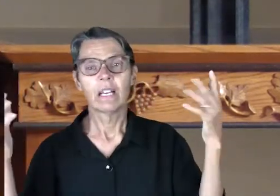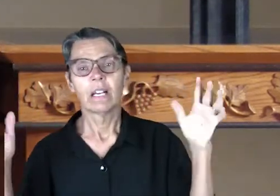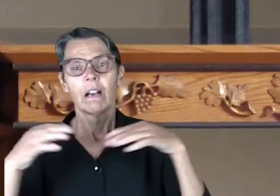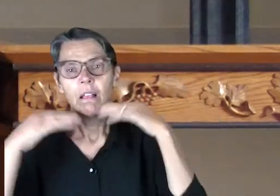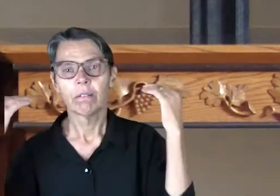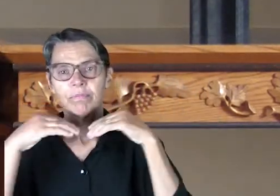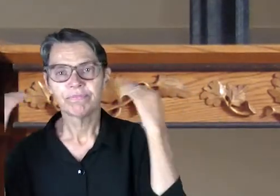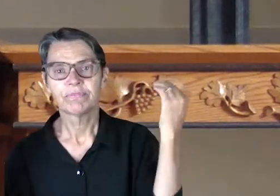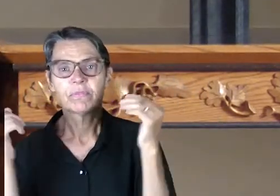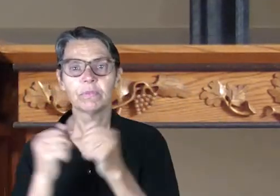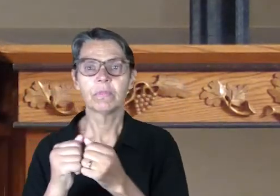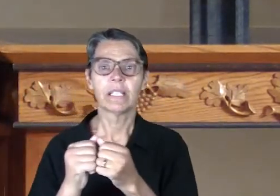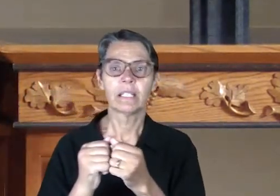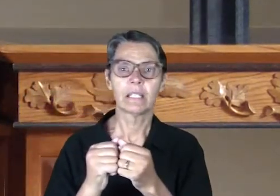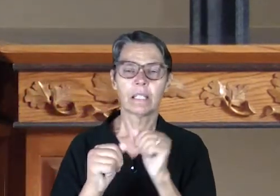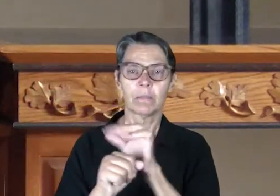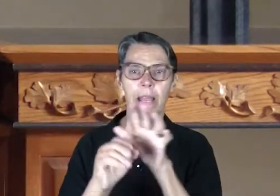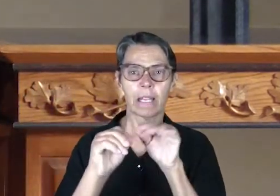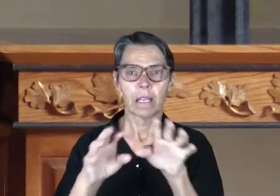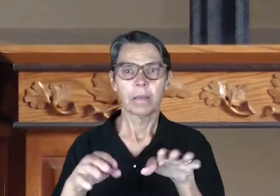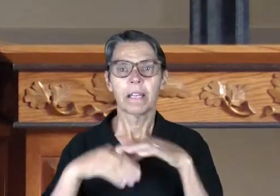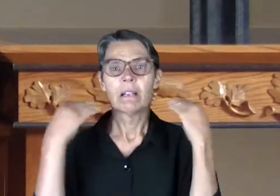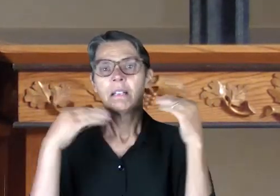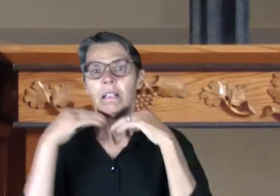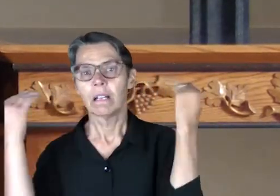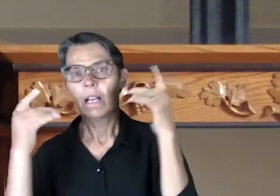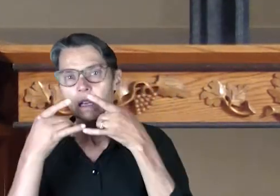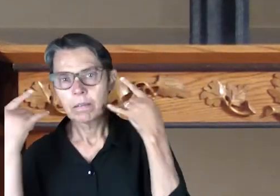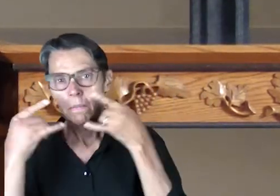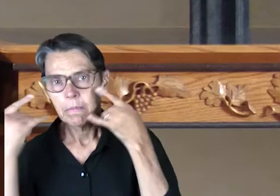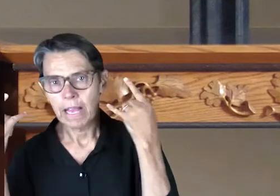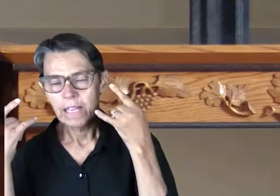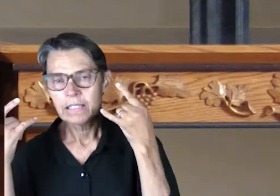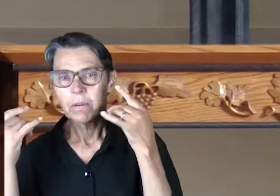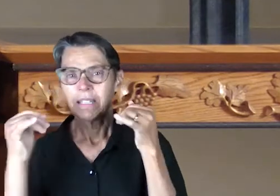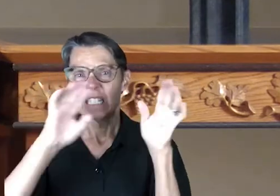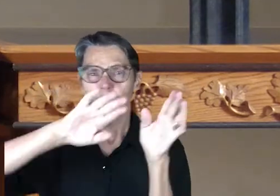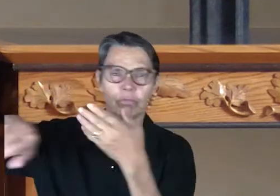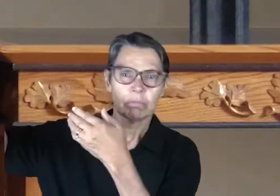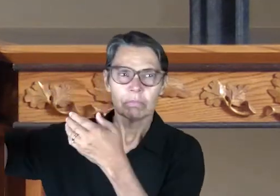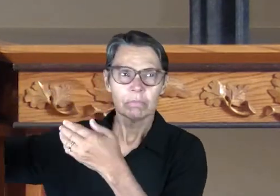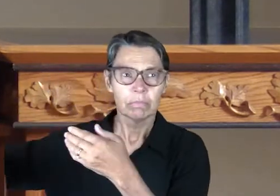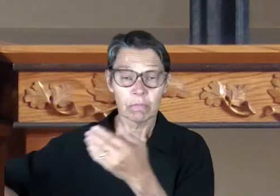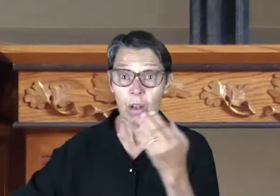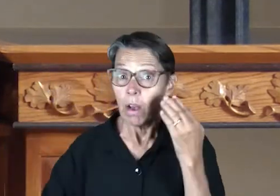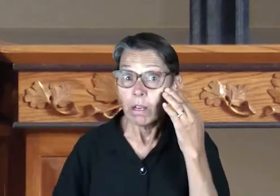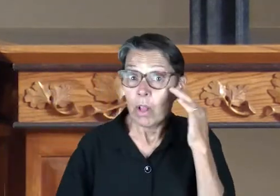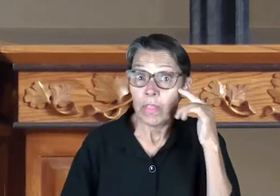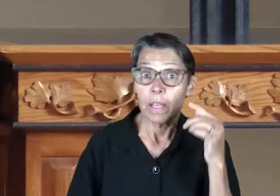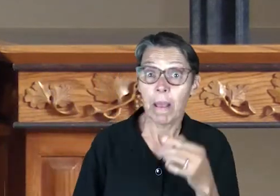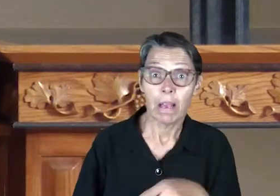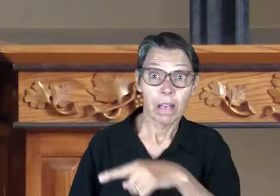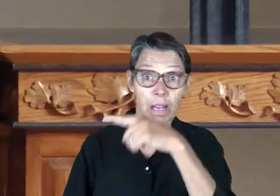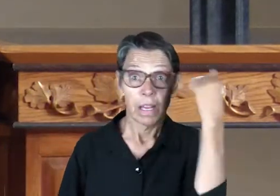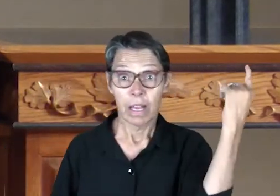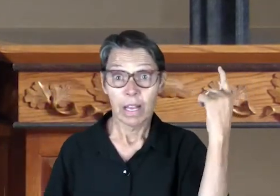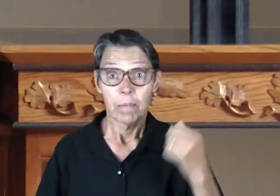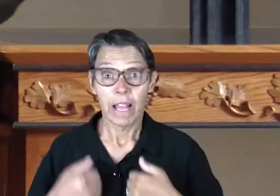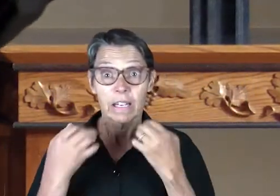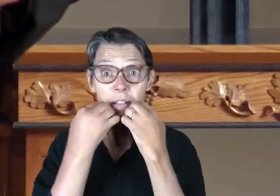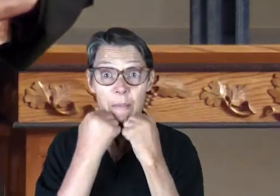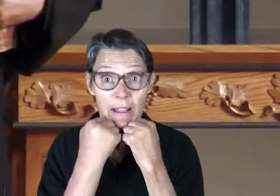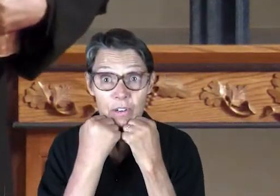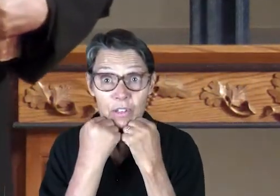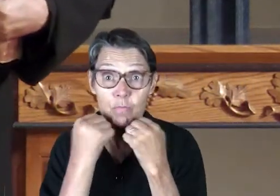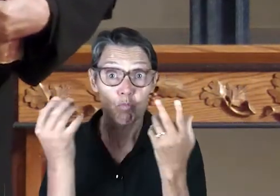okay, we're tired of hearing about the pandemic. We're tired of hearing about masks. How about let's go to a non-controversial, well, maybe not quite non-controversial, you know, the whole Black